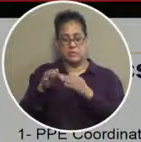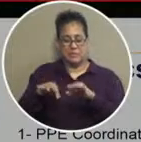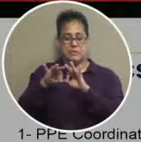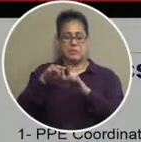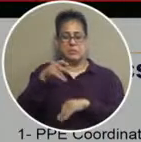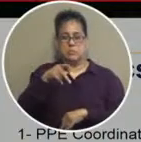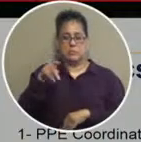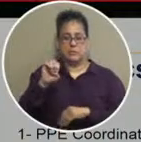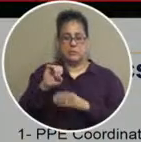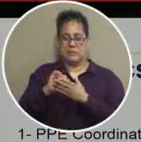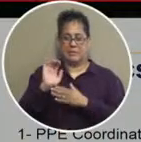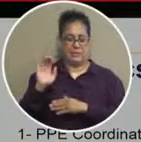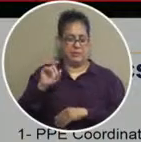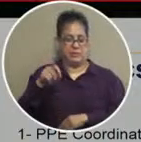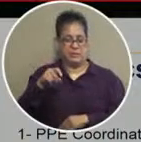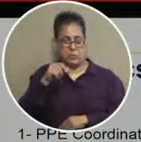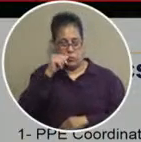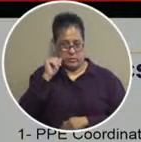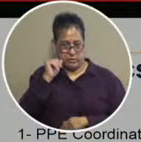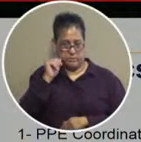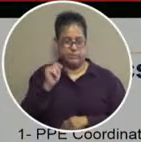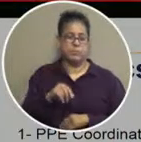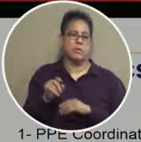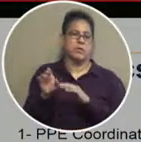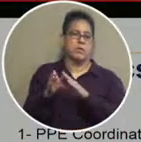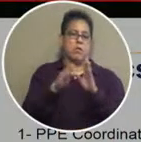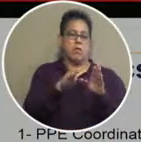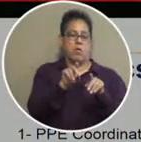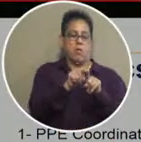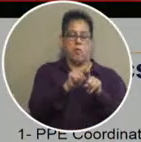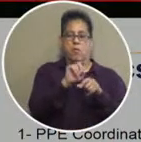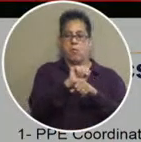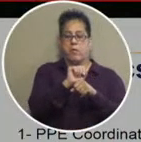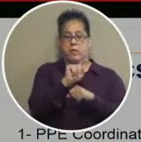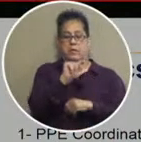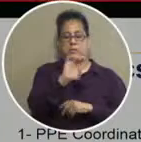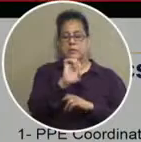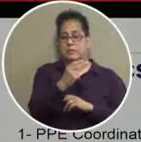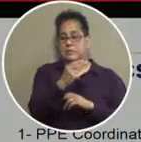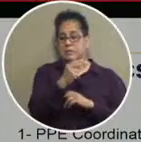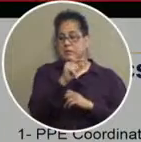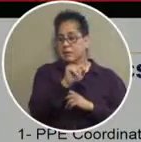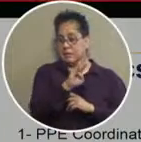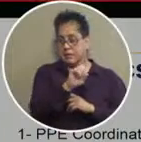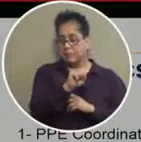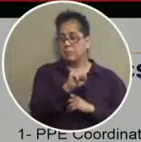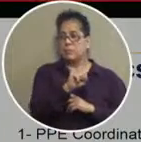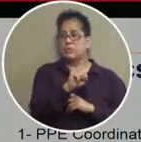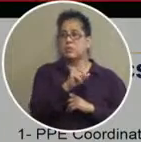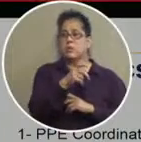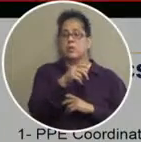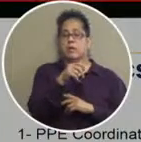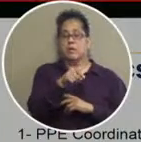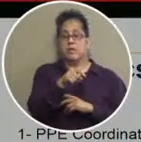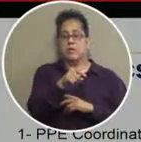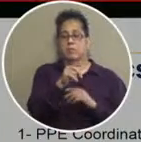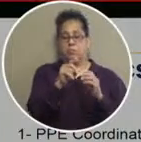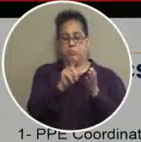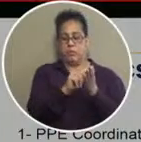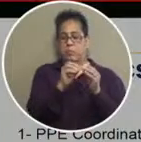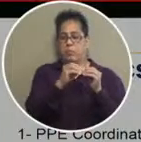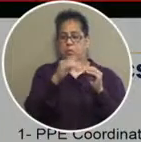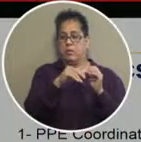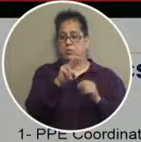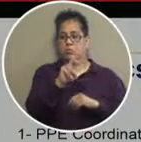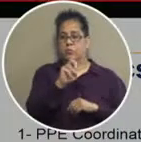PPE that they need. In addition, we are working with the Tech Labs and El Paso County Medical Society to 3D print over